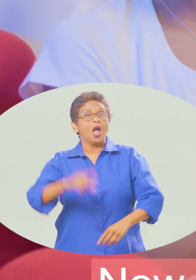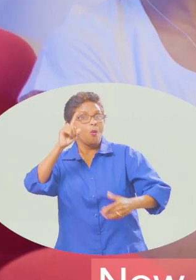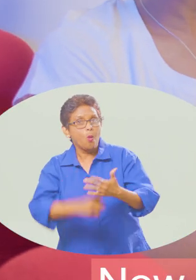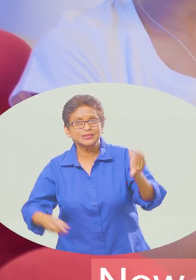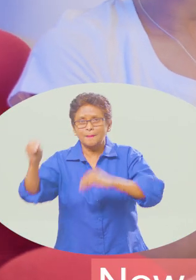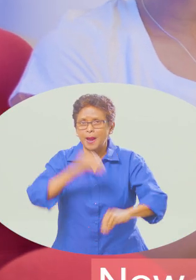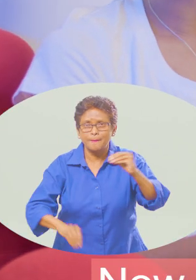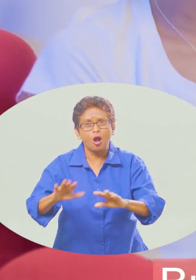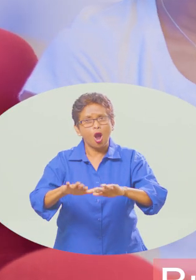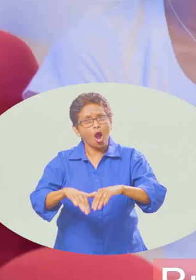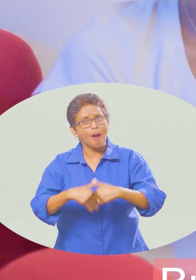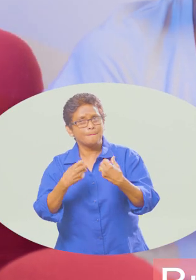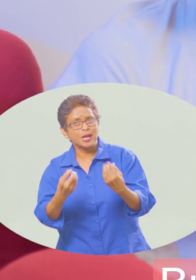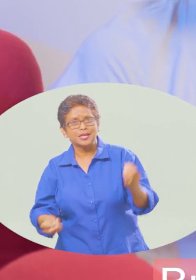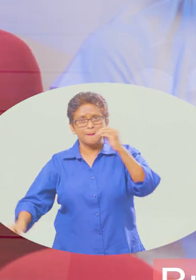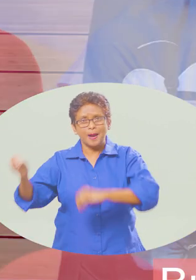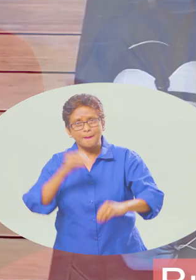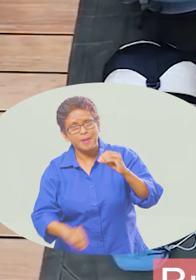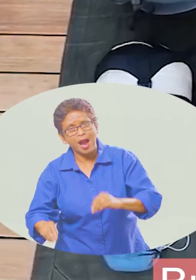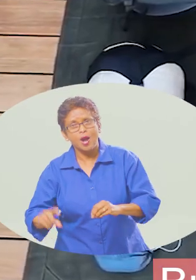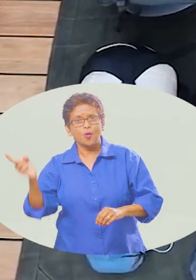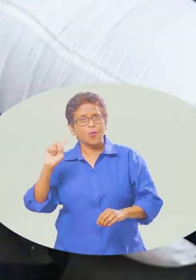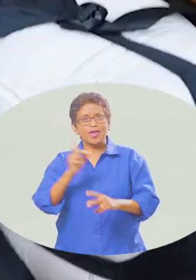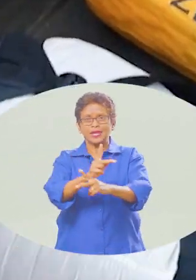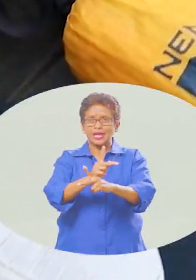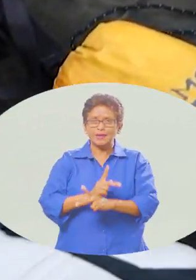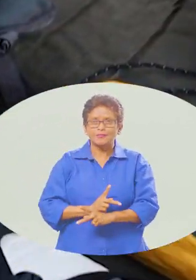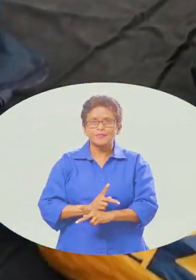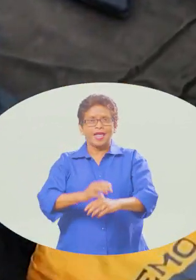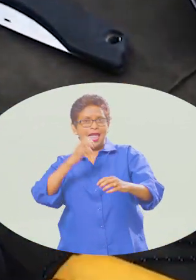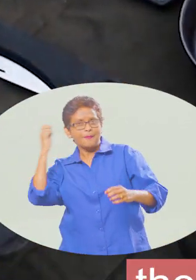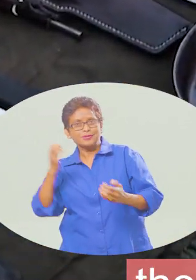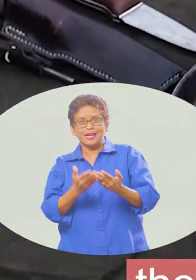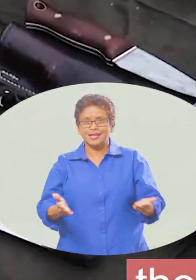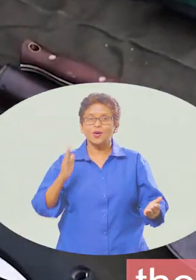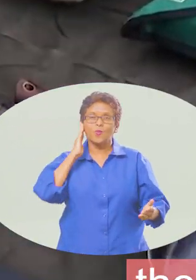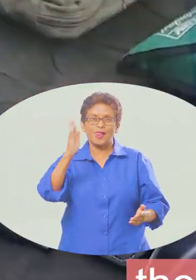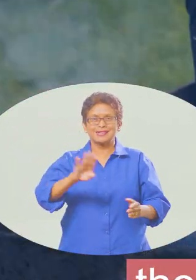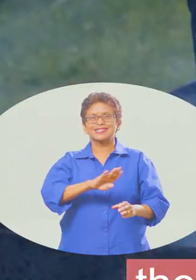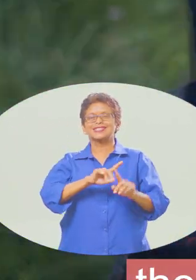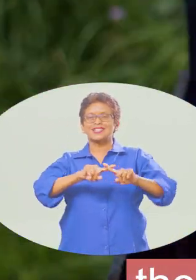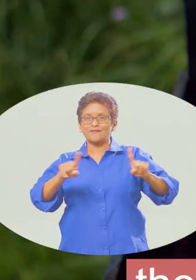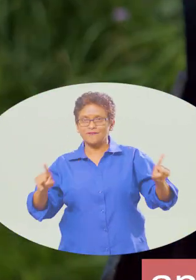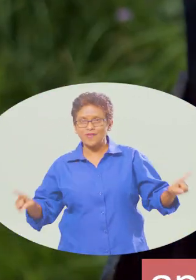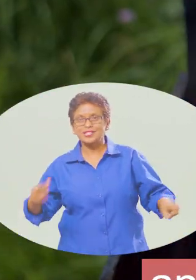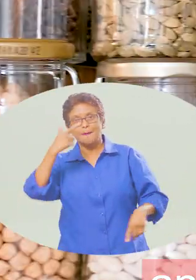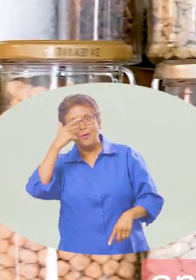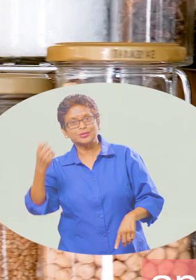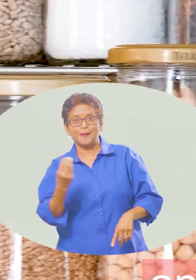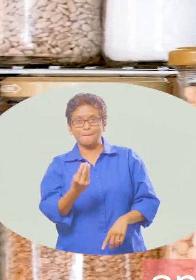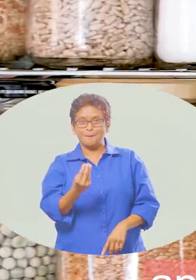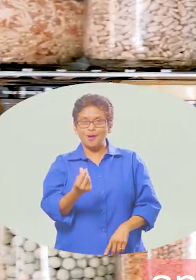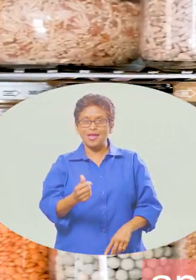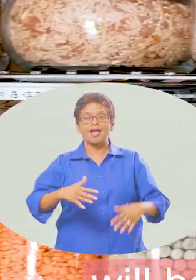Now, let's take a look at some of this stuff, but before I do, let me just say that the kind of supplies you have, the amount and type you may require, and even